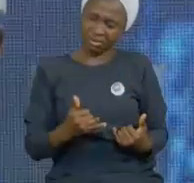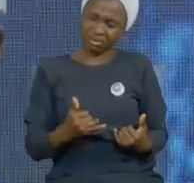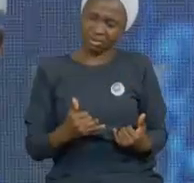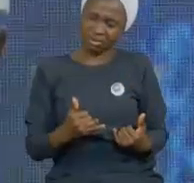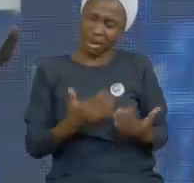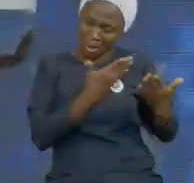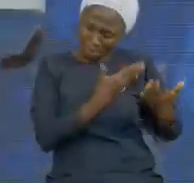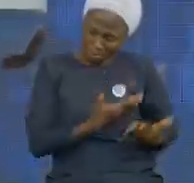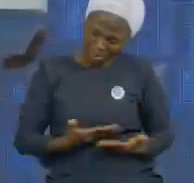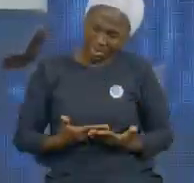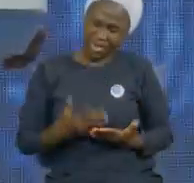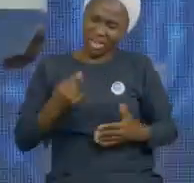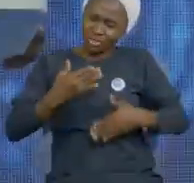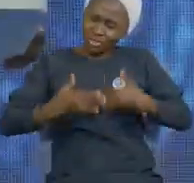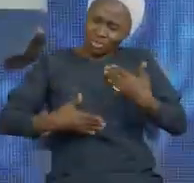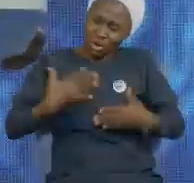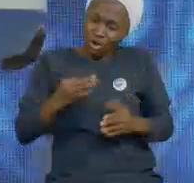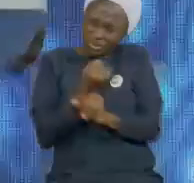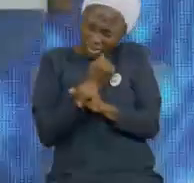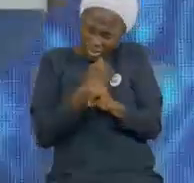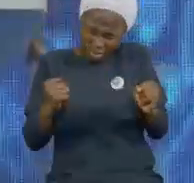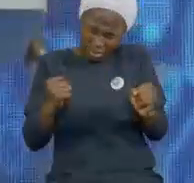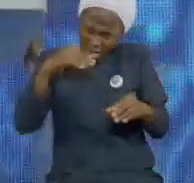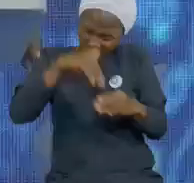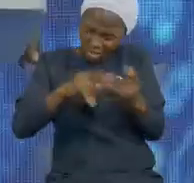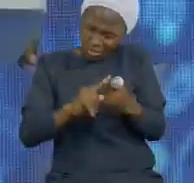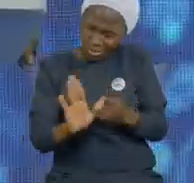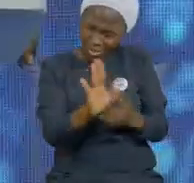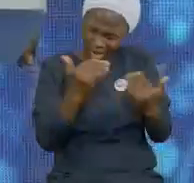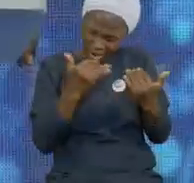Bring the joy of salvation into their heart.